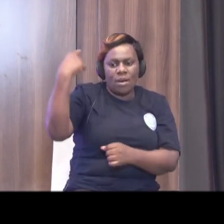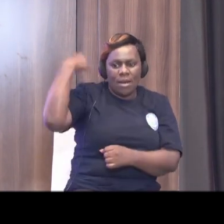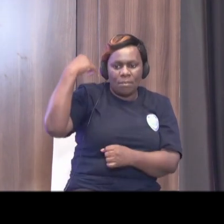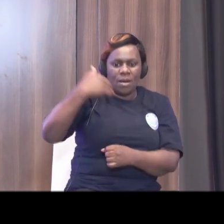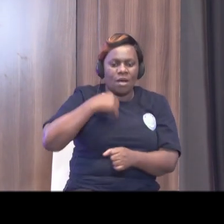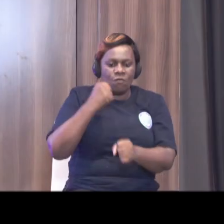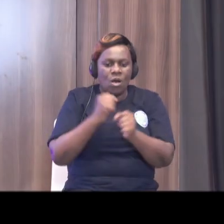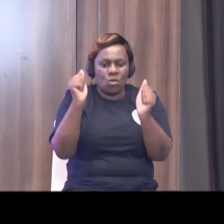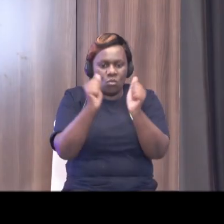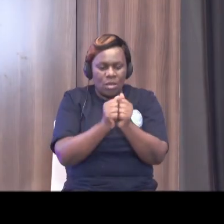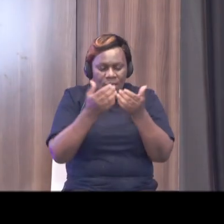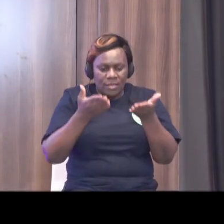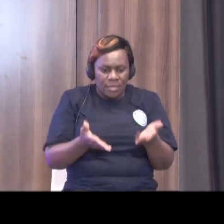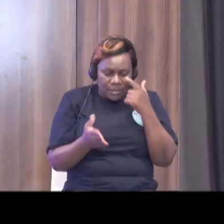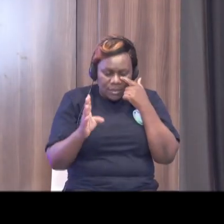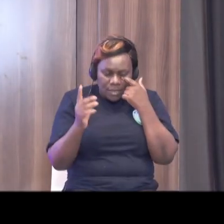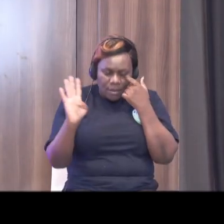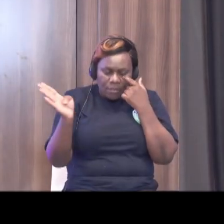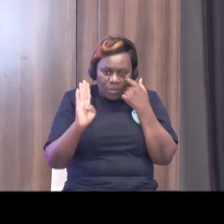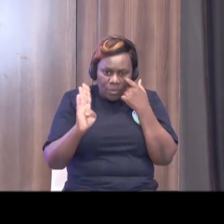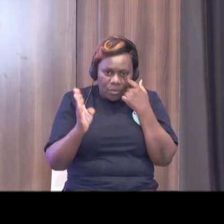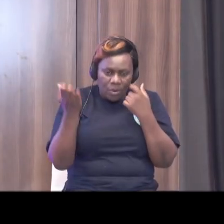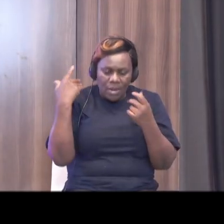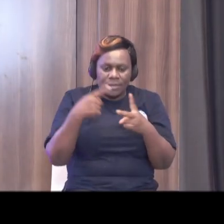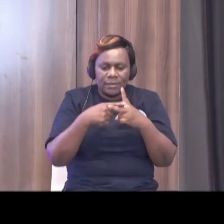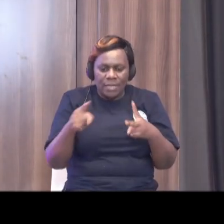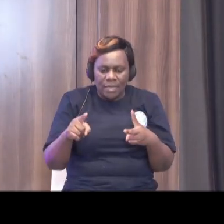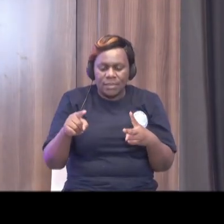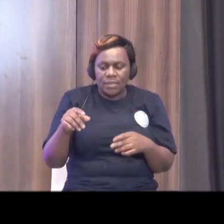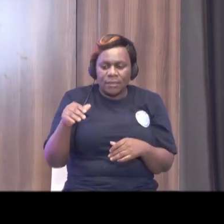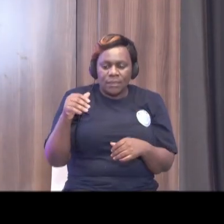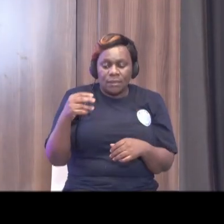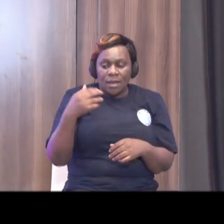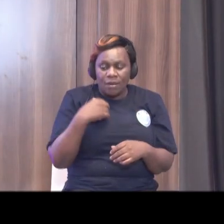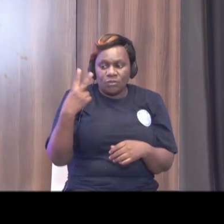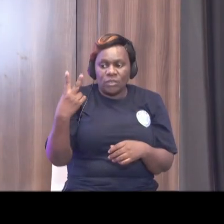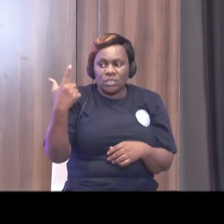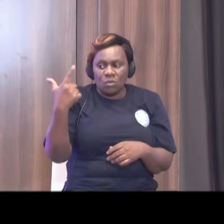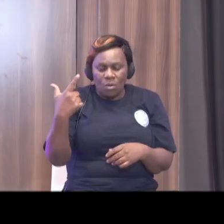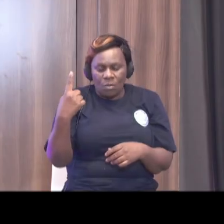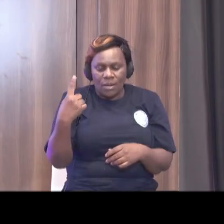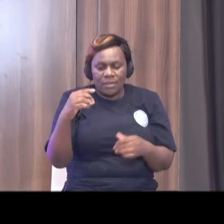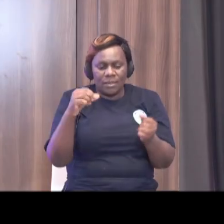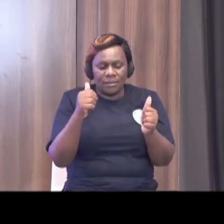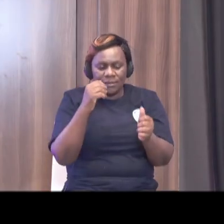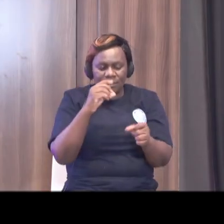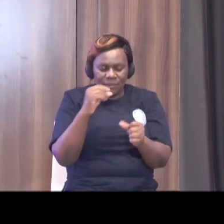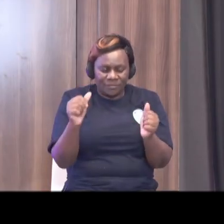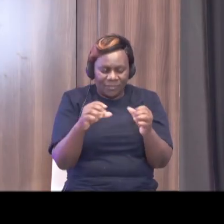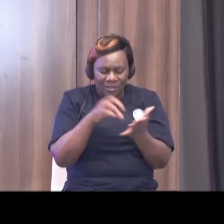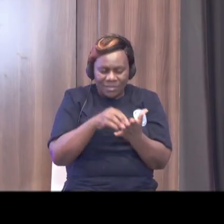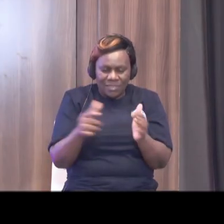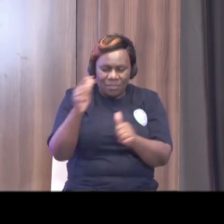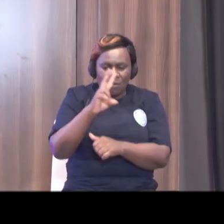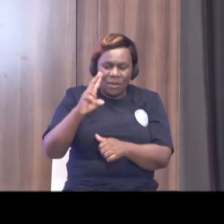had to work with in this light blue for early onset disease. So we had 21 cases that were above the LLOQ to